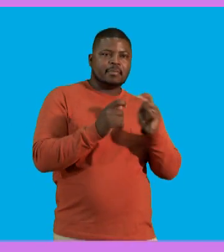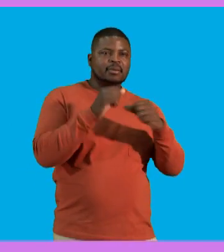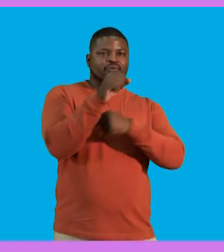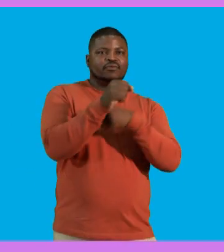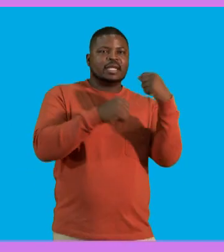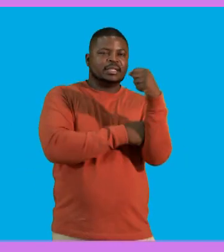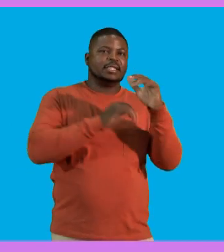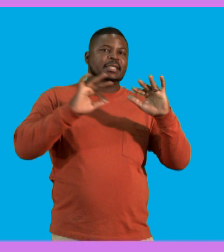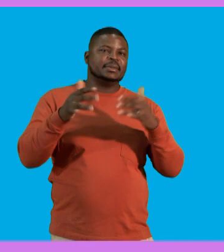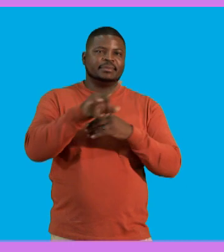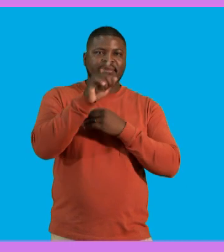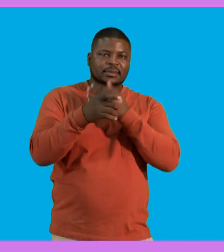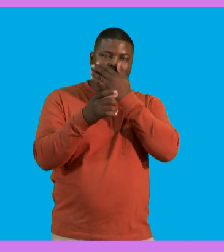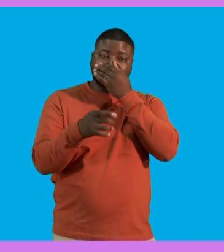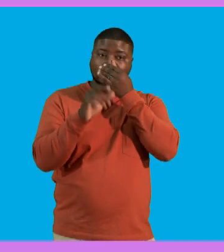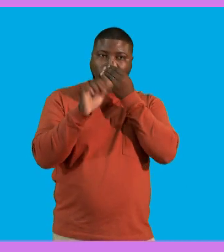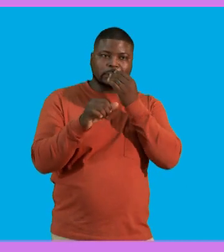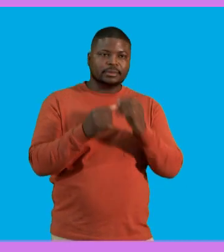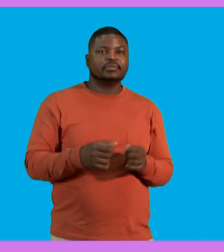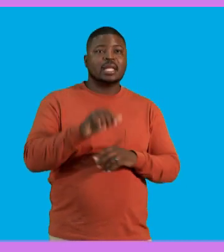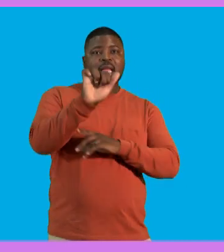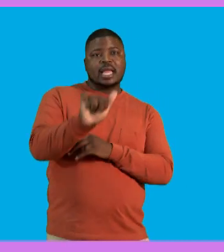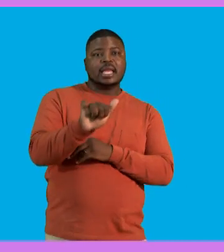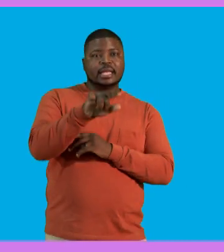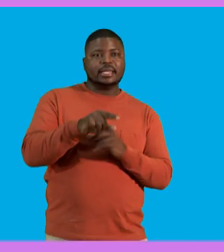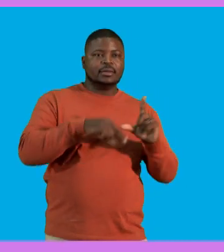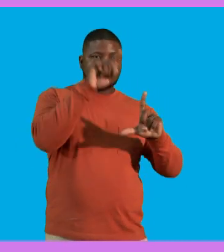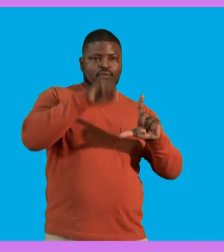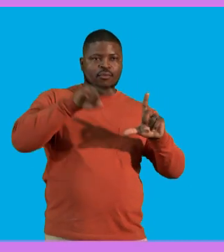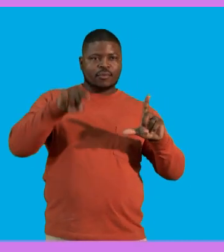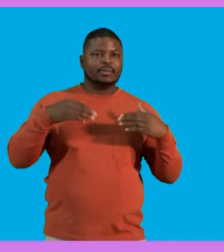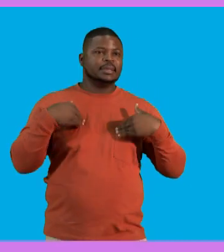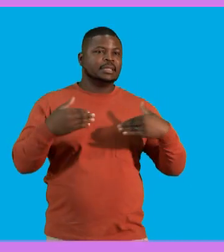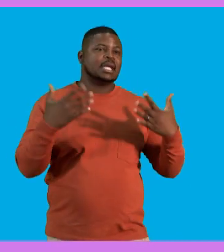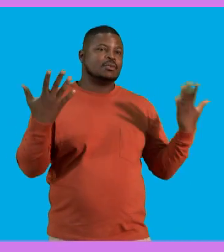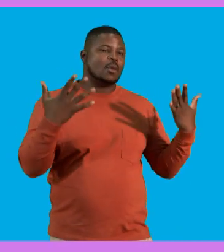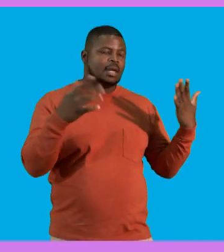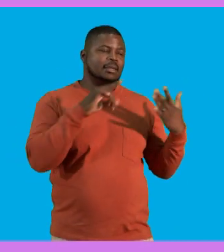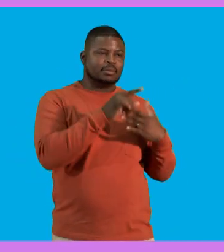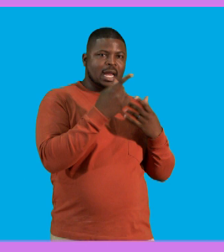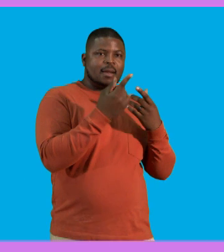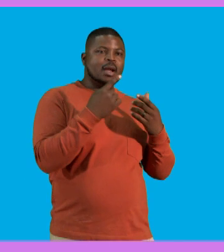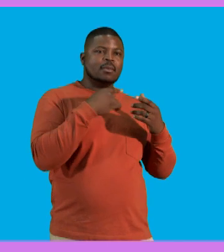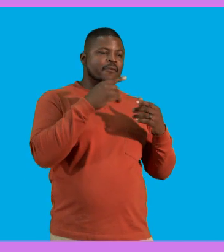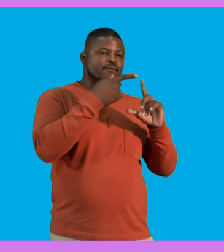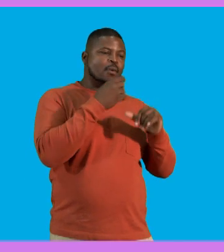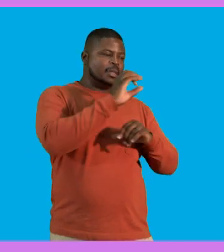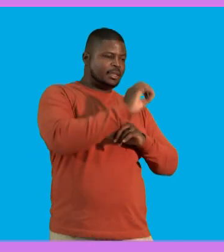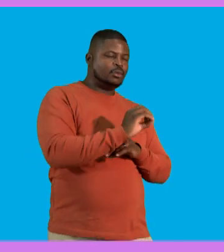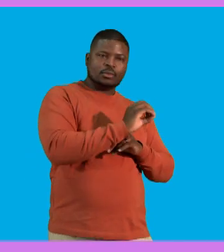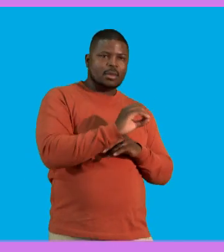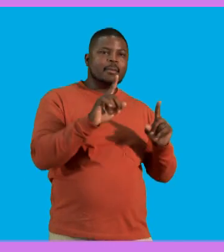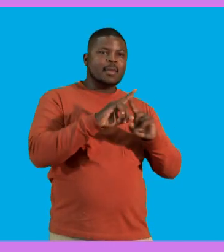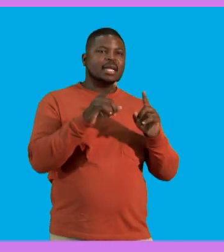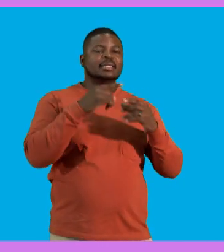Let's look at A. A, when we look at A, our graph does not start from the origin. It starts at a certain amount. So it means